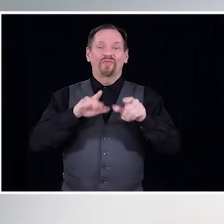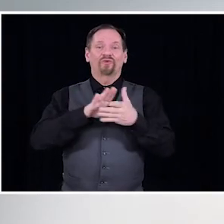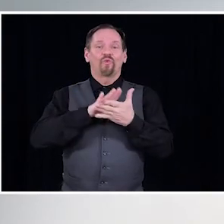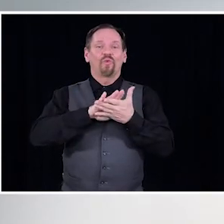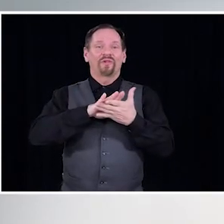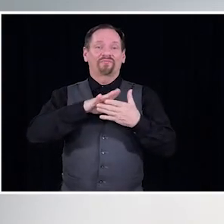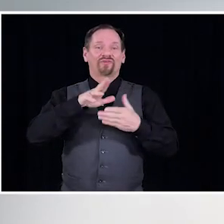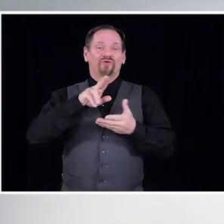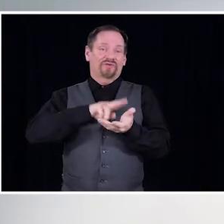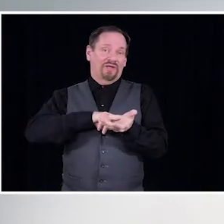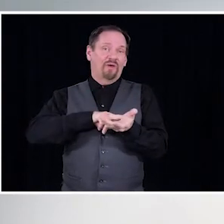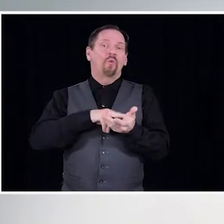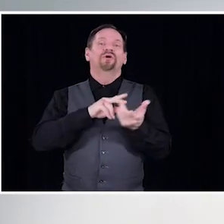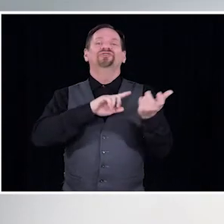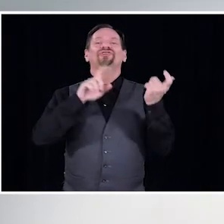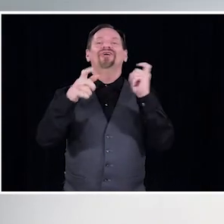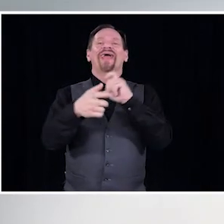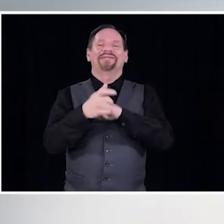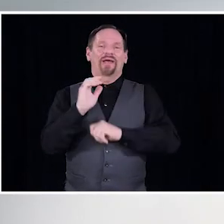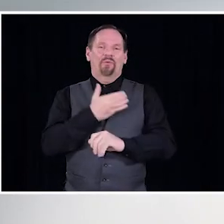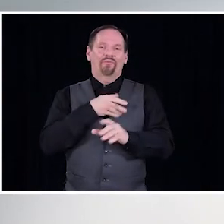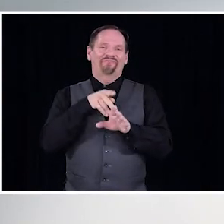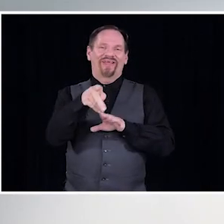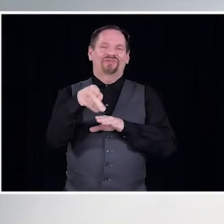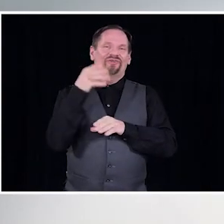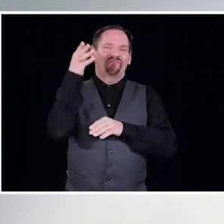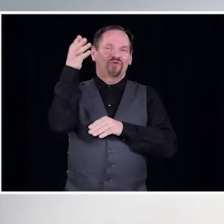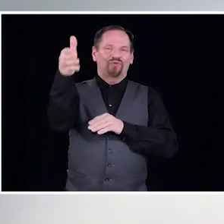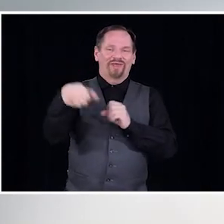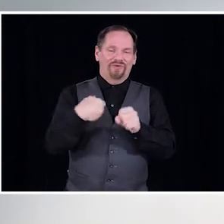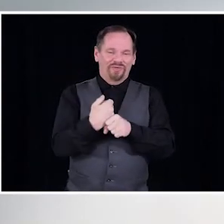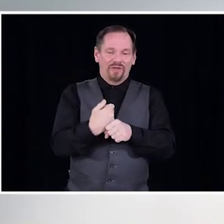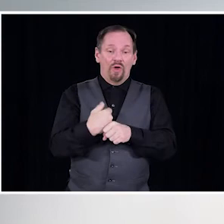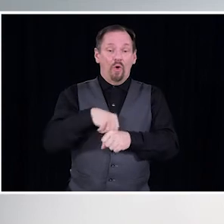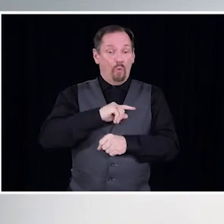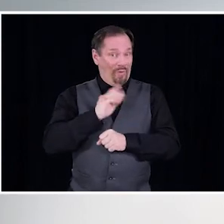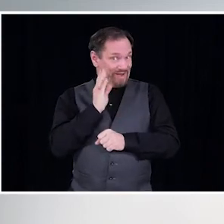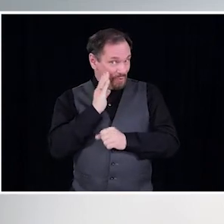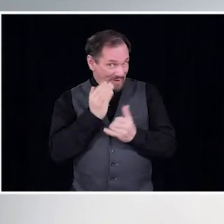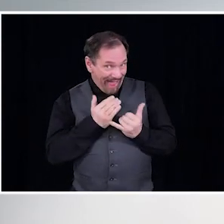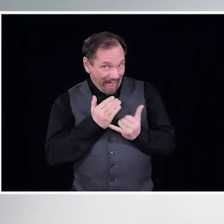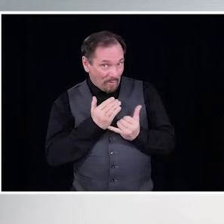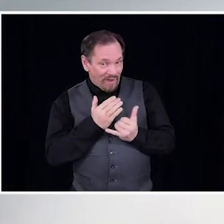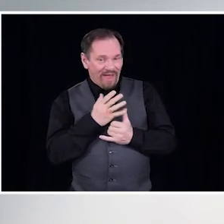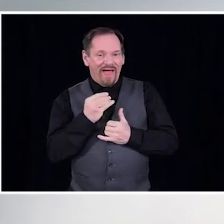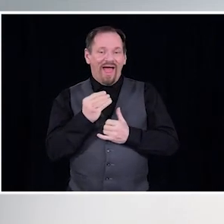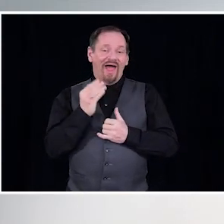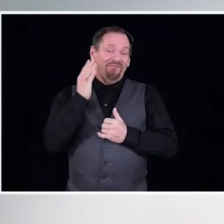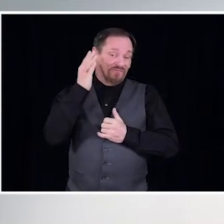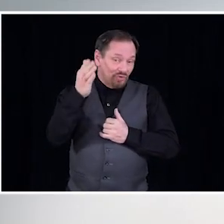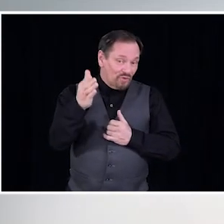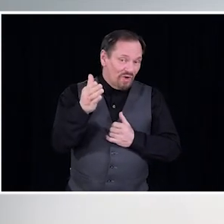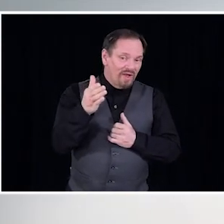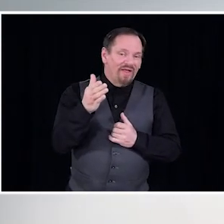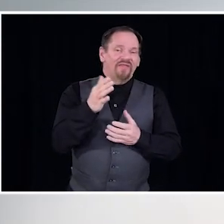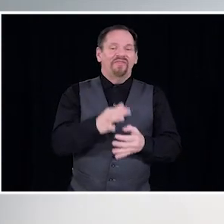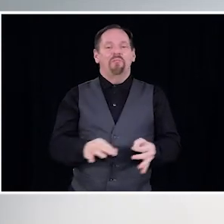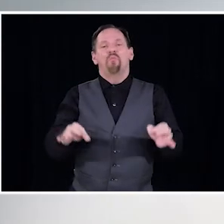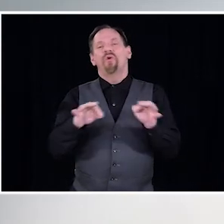transform our profession over the decades to come. We know, perhaps now more than ever, the importance of leaders who